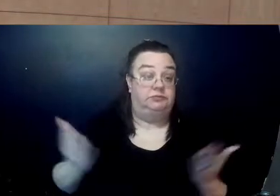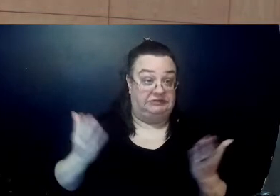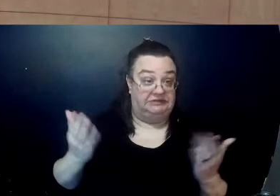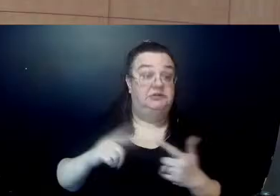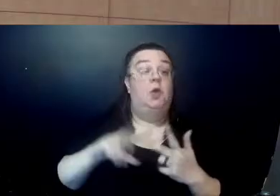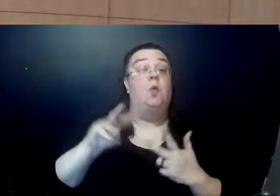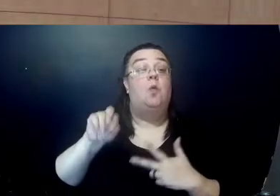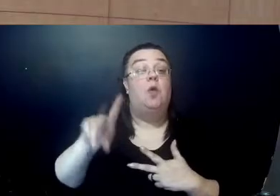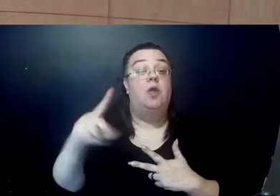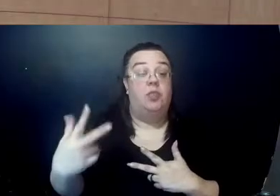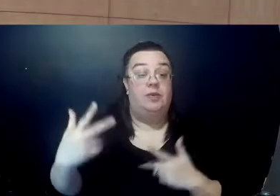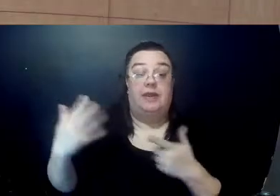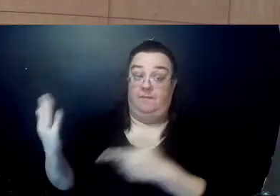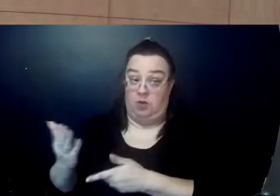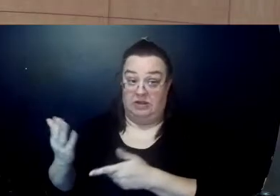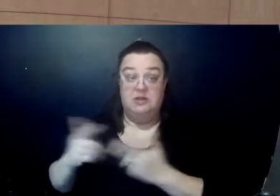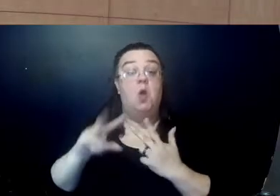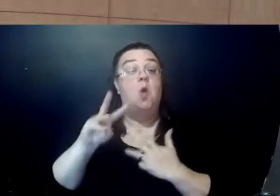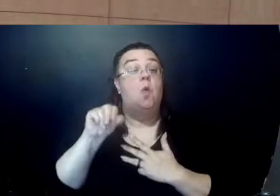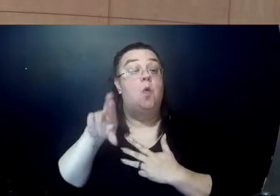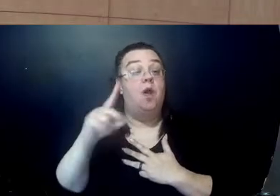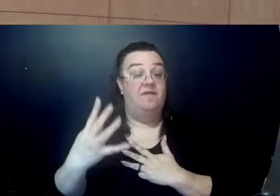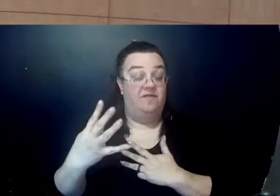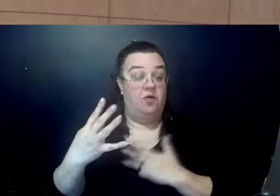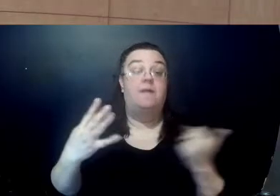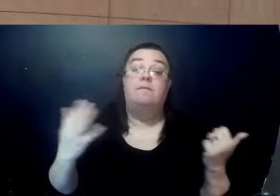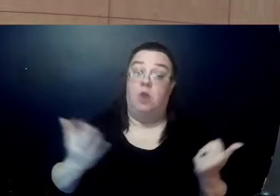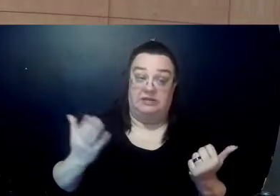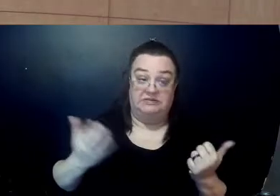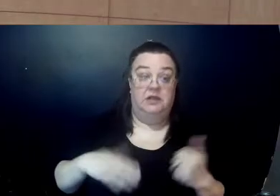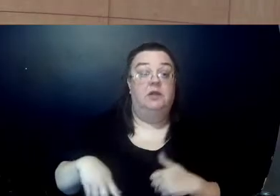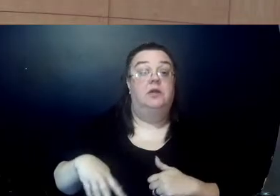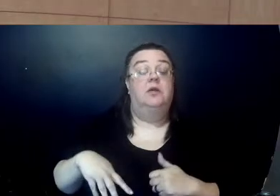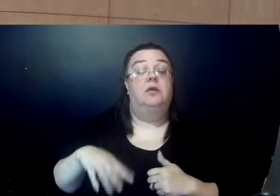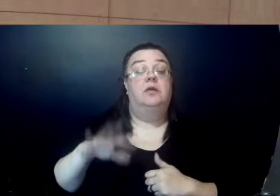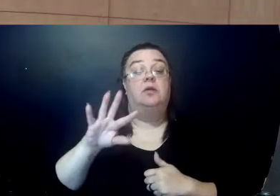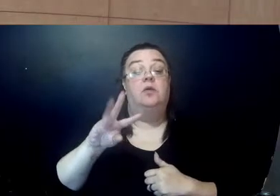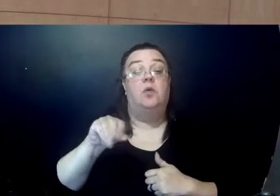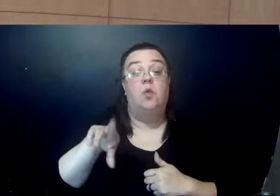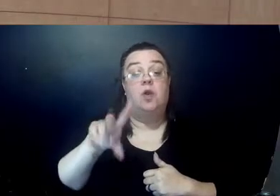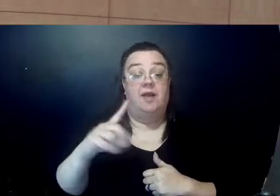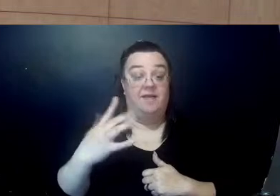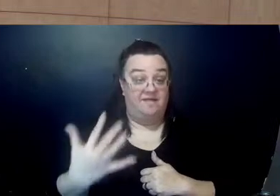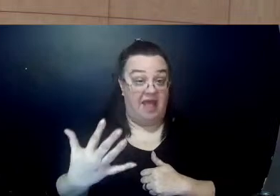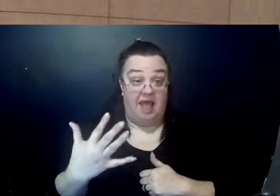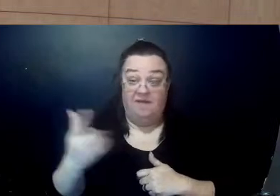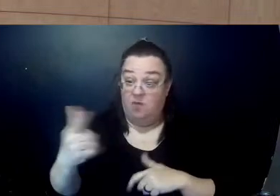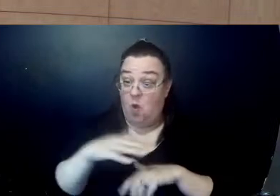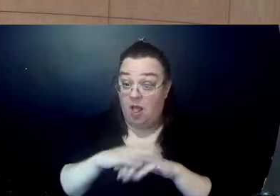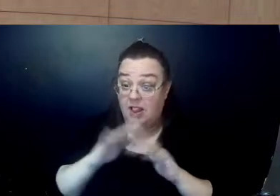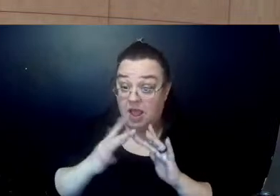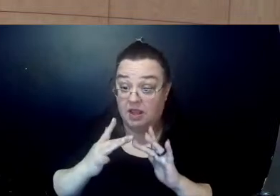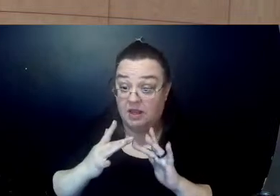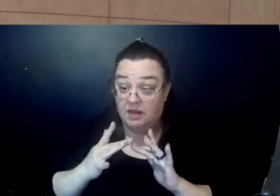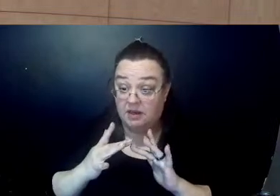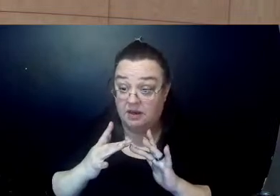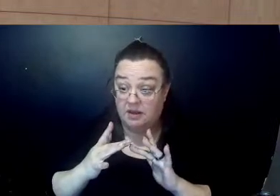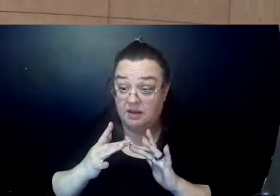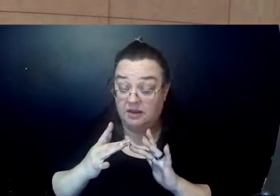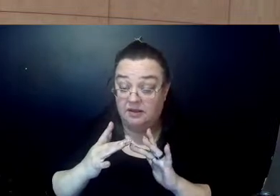Ward 3? Present. Ward 4? Present. Ward 5, are you online?